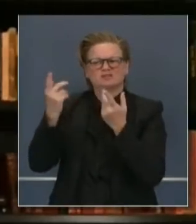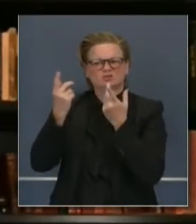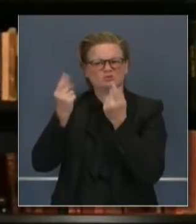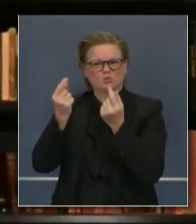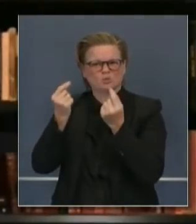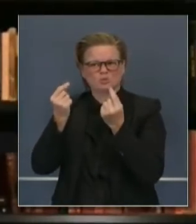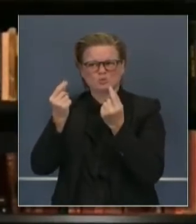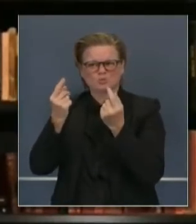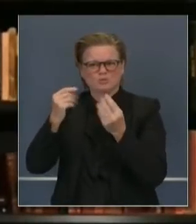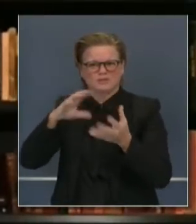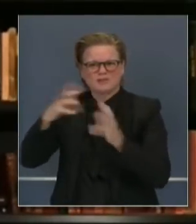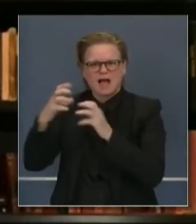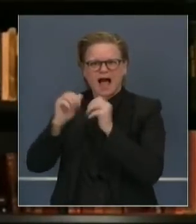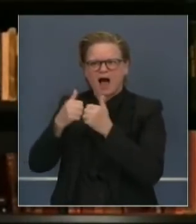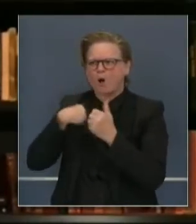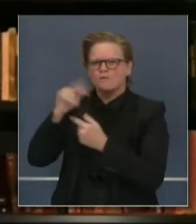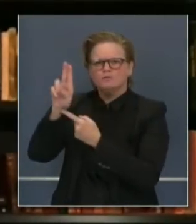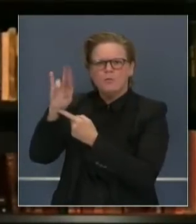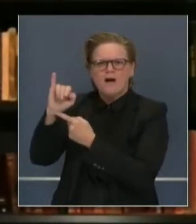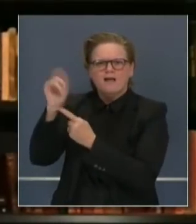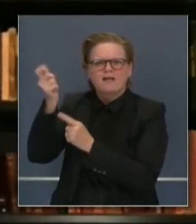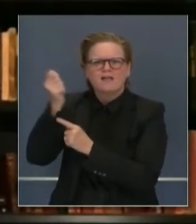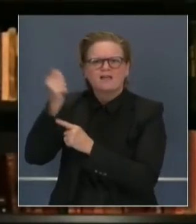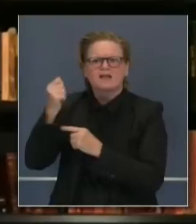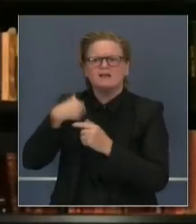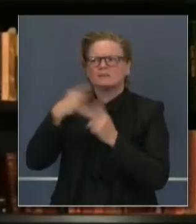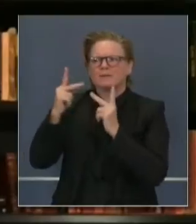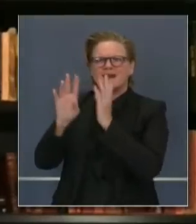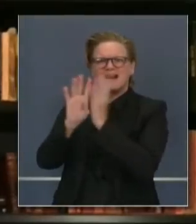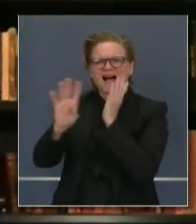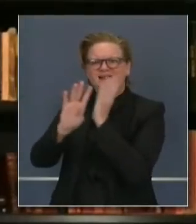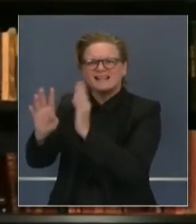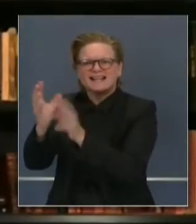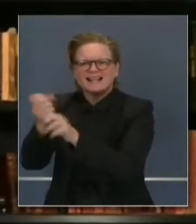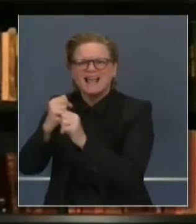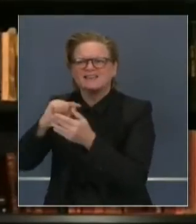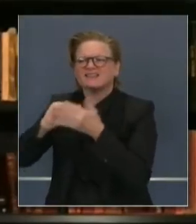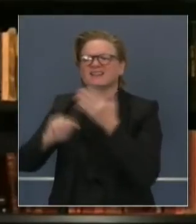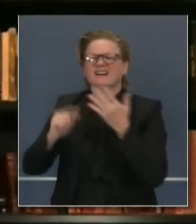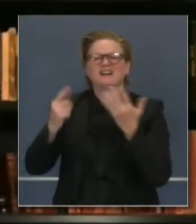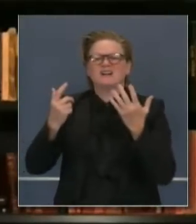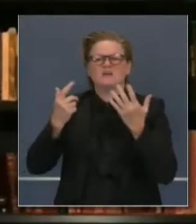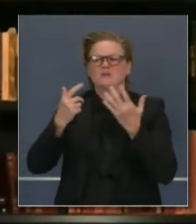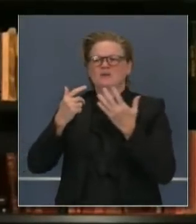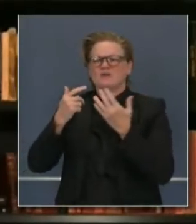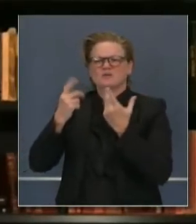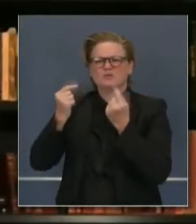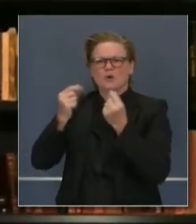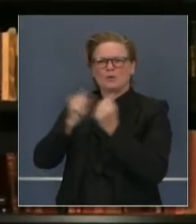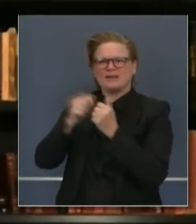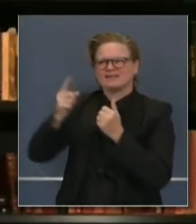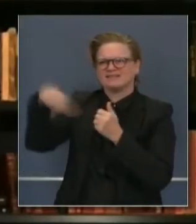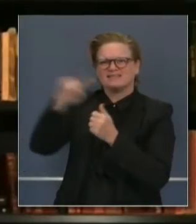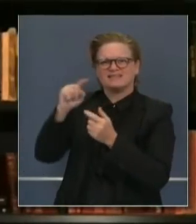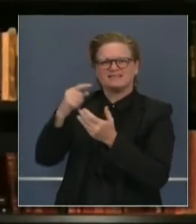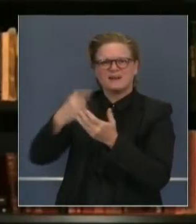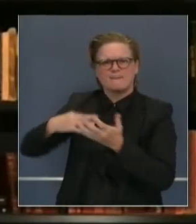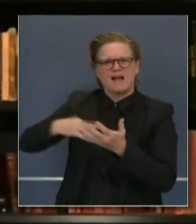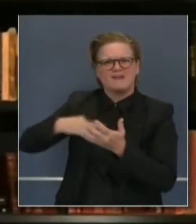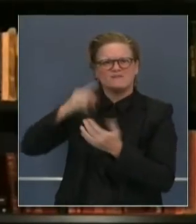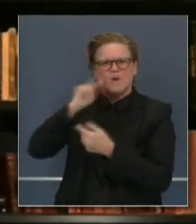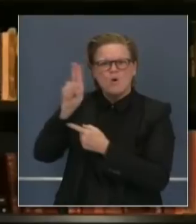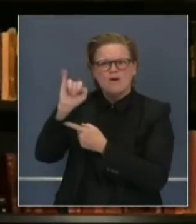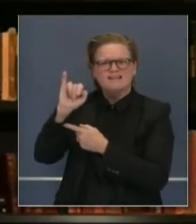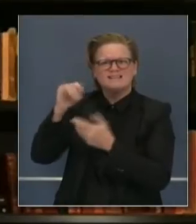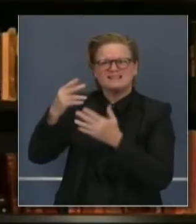There are people still waiting for money. Claims are going up. What are you going to do to make sure that these people who may lose their jobs once